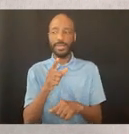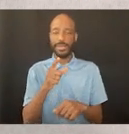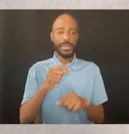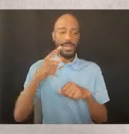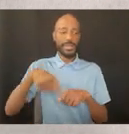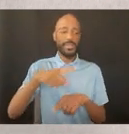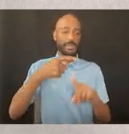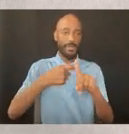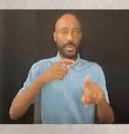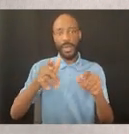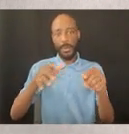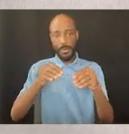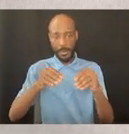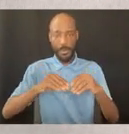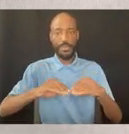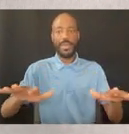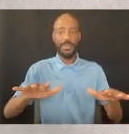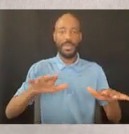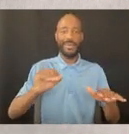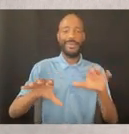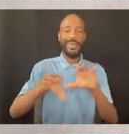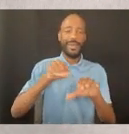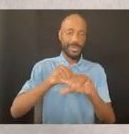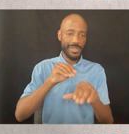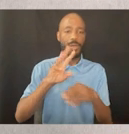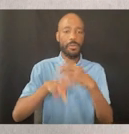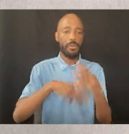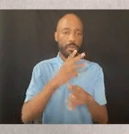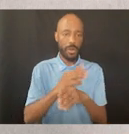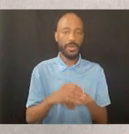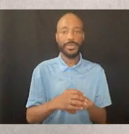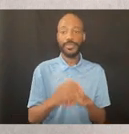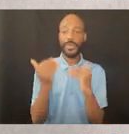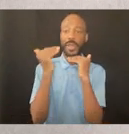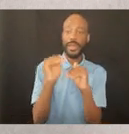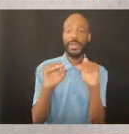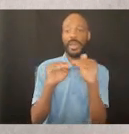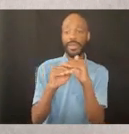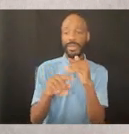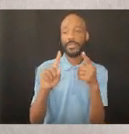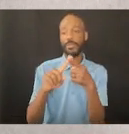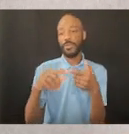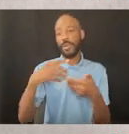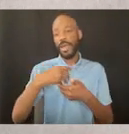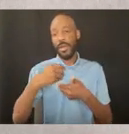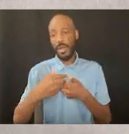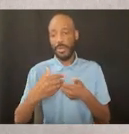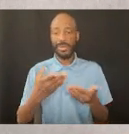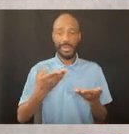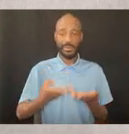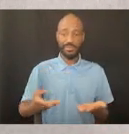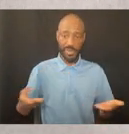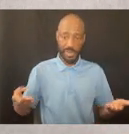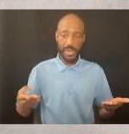world. The resulting isolation, including limited access to outside goods, has resulted in some